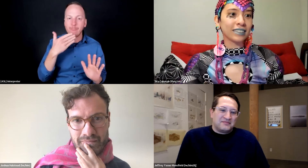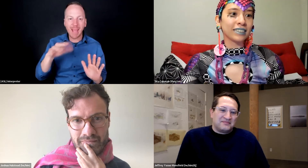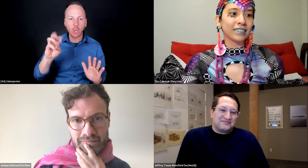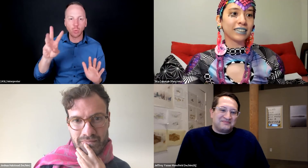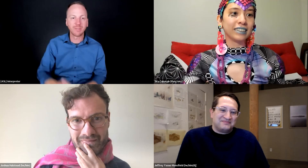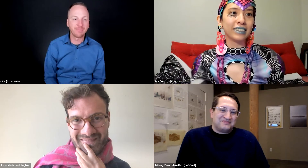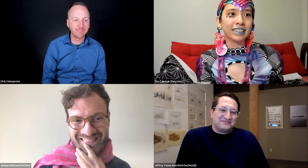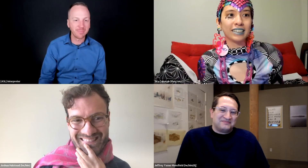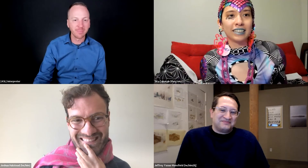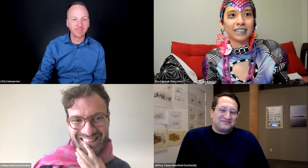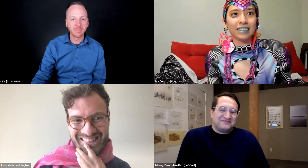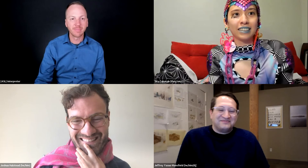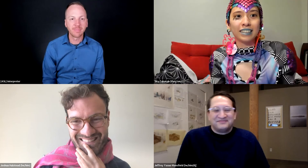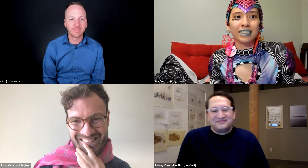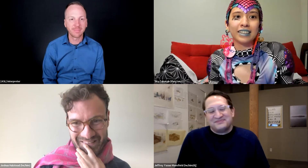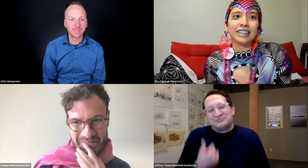news.